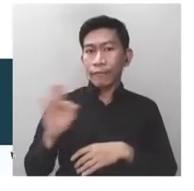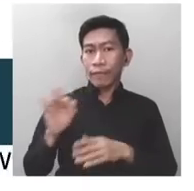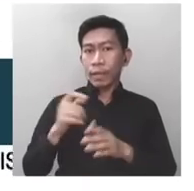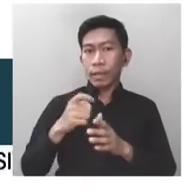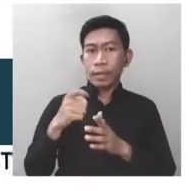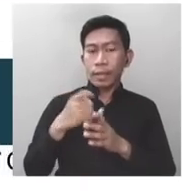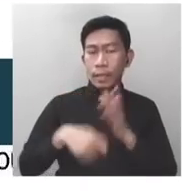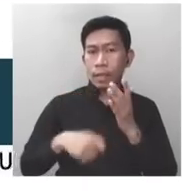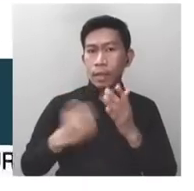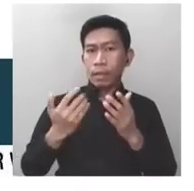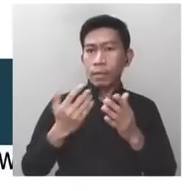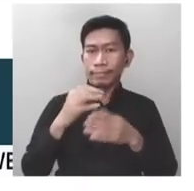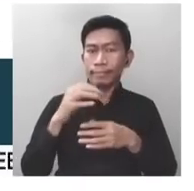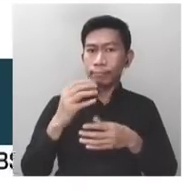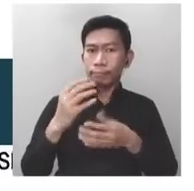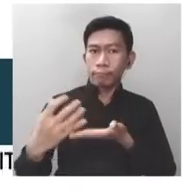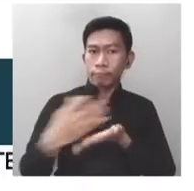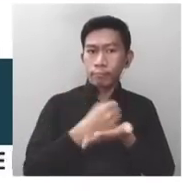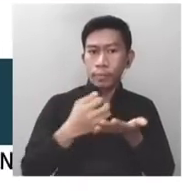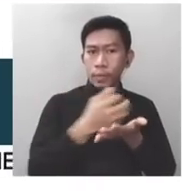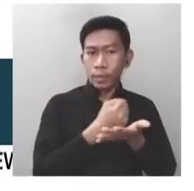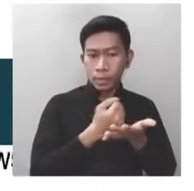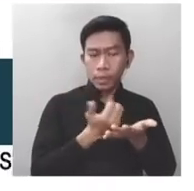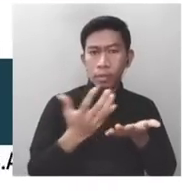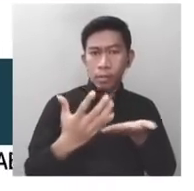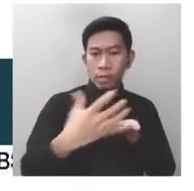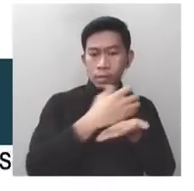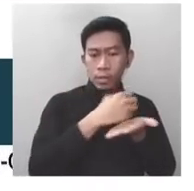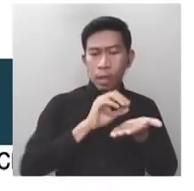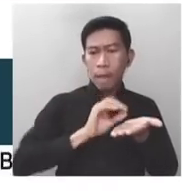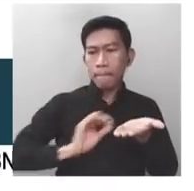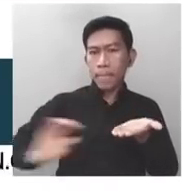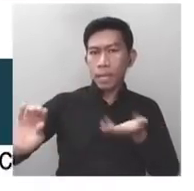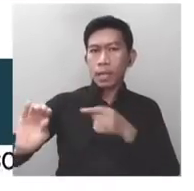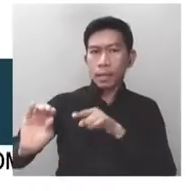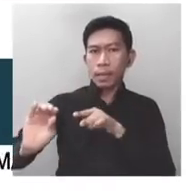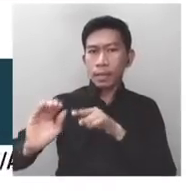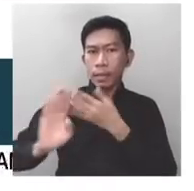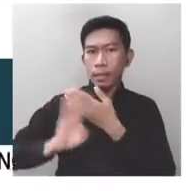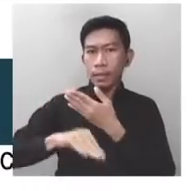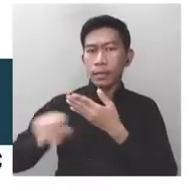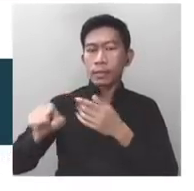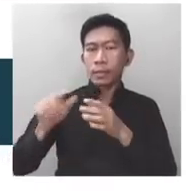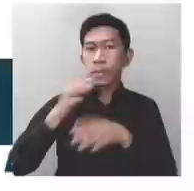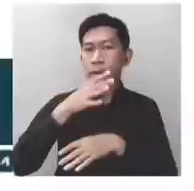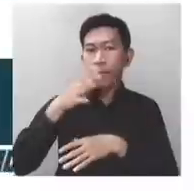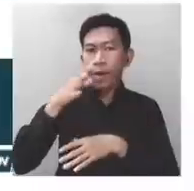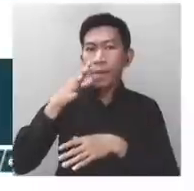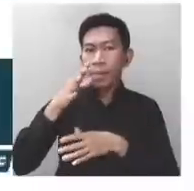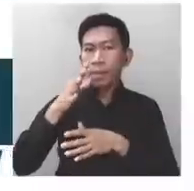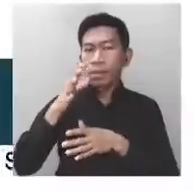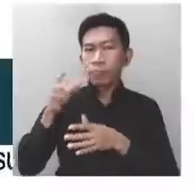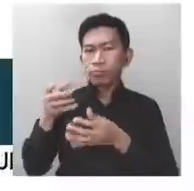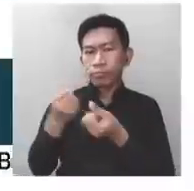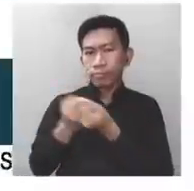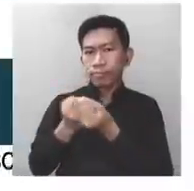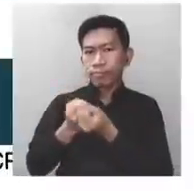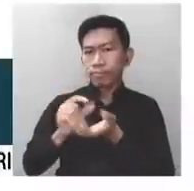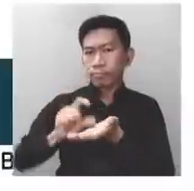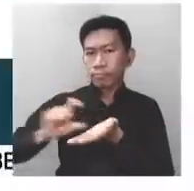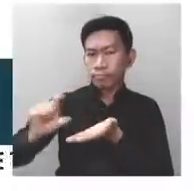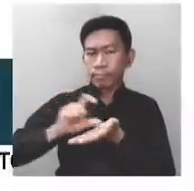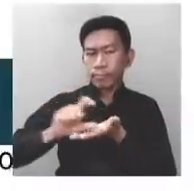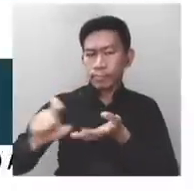be given back to our farmers in the form of assistance, mm-mm, right? So those are the two ways